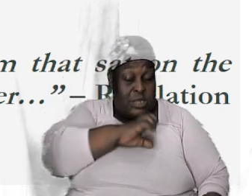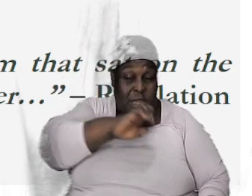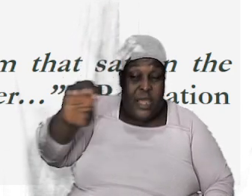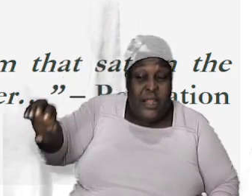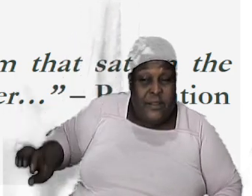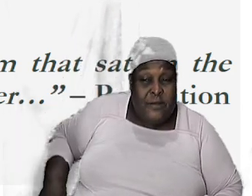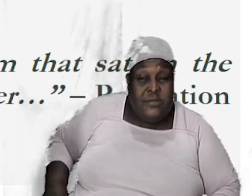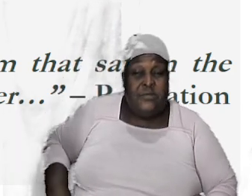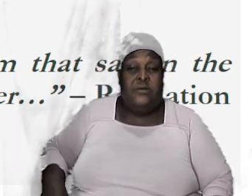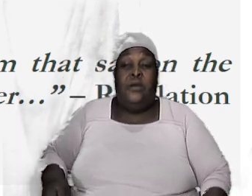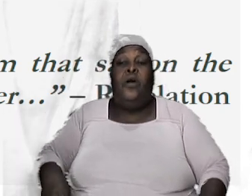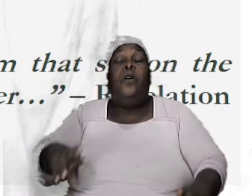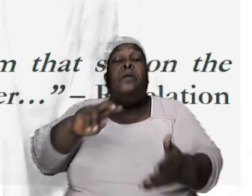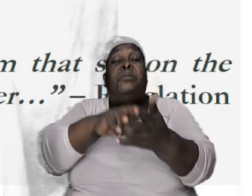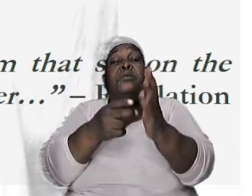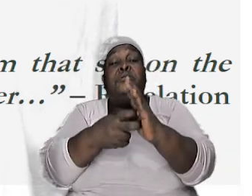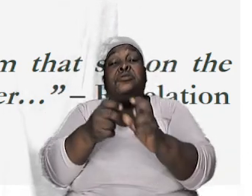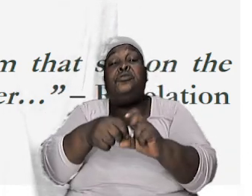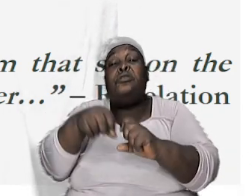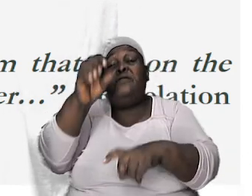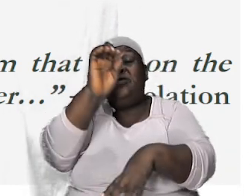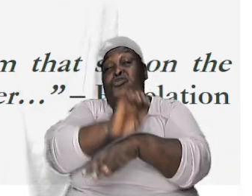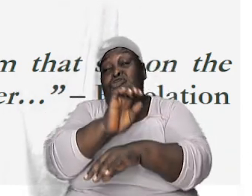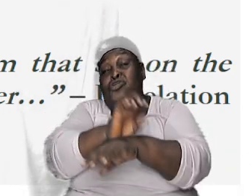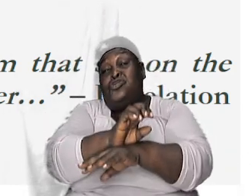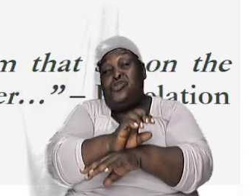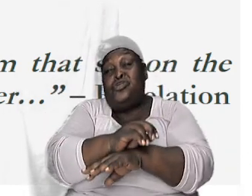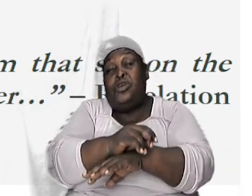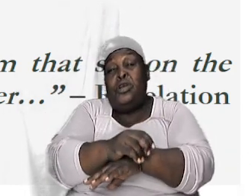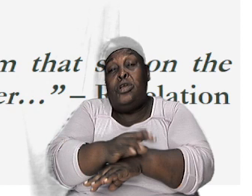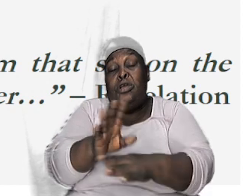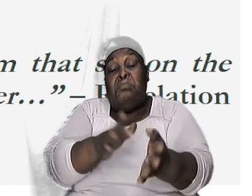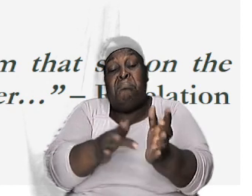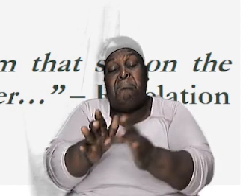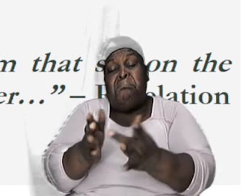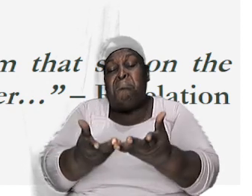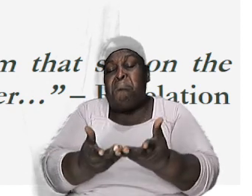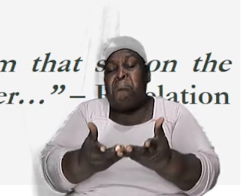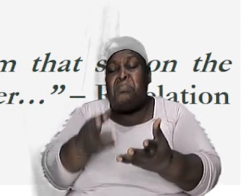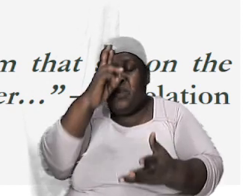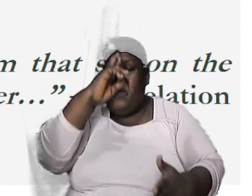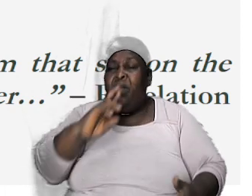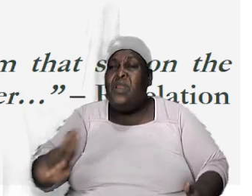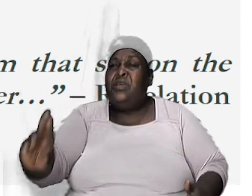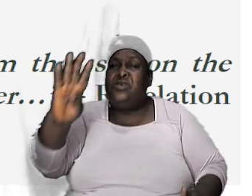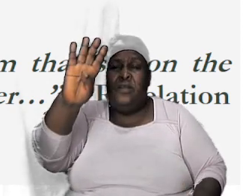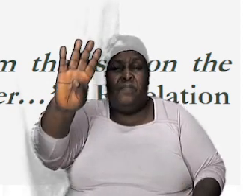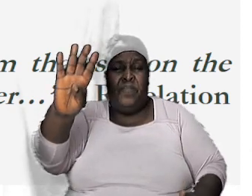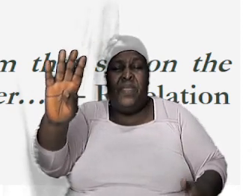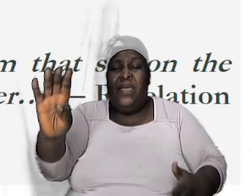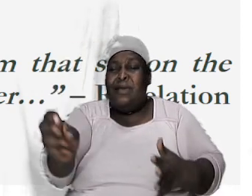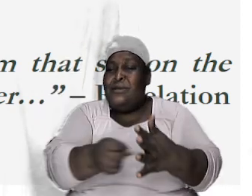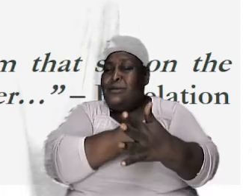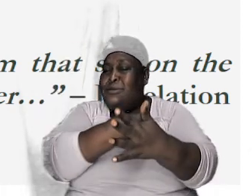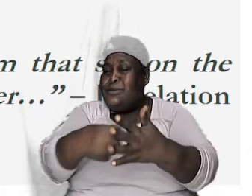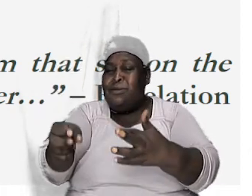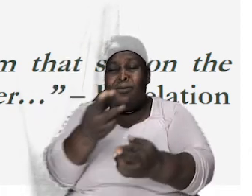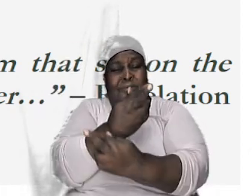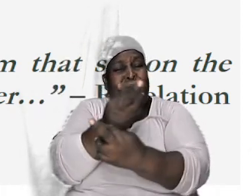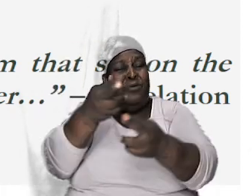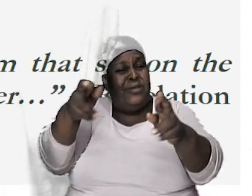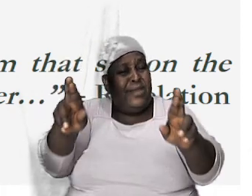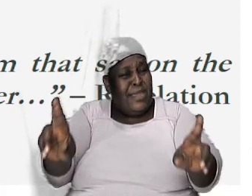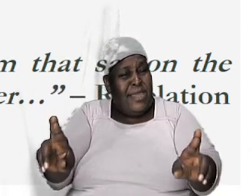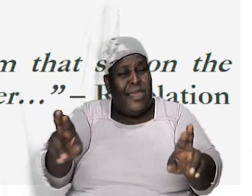God, of the church. Amen. And we know that based on what the Bible says in Revelation chapter 4, that they sang a song that they were redeemed from the